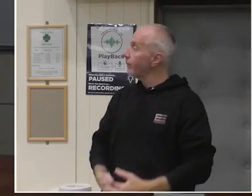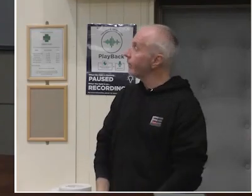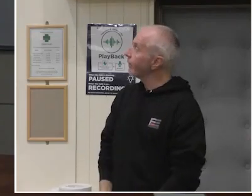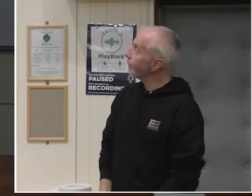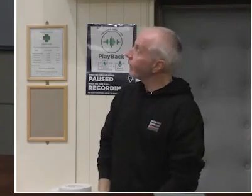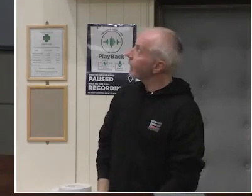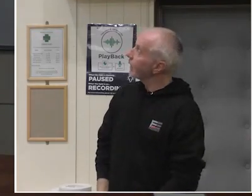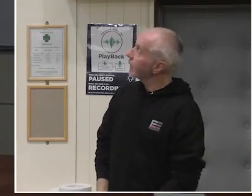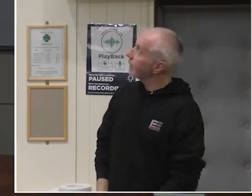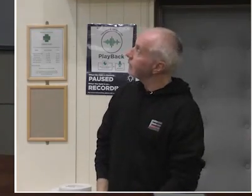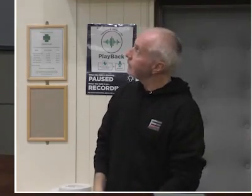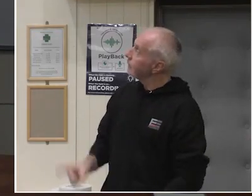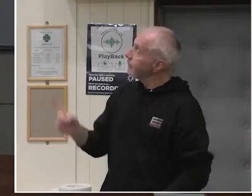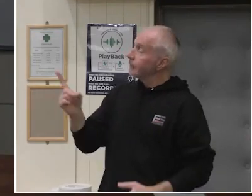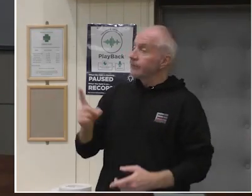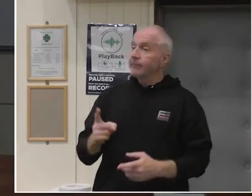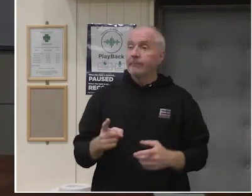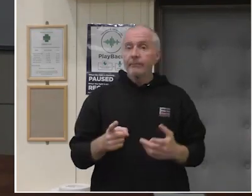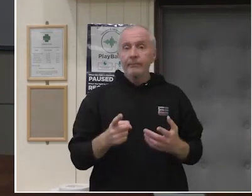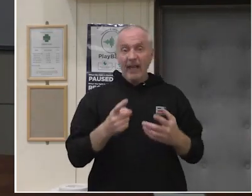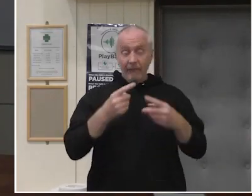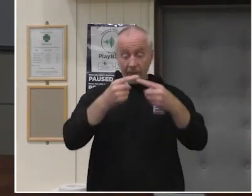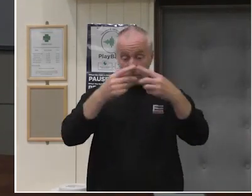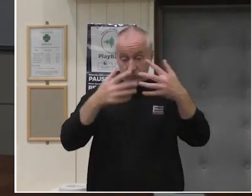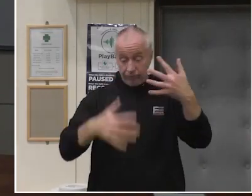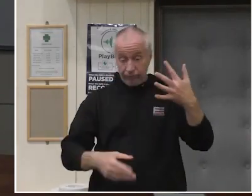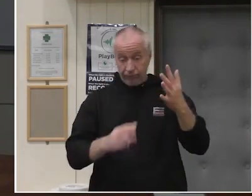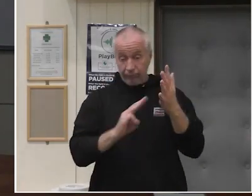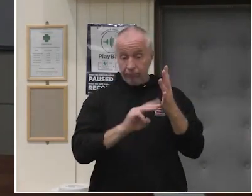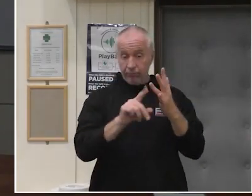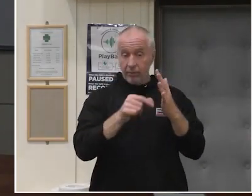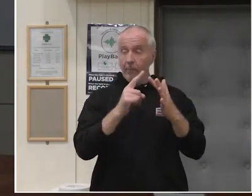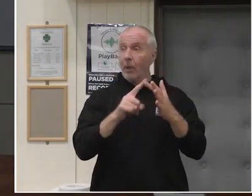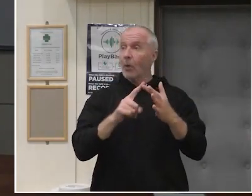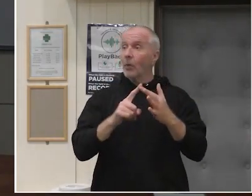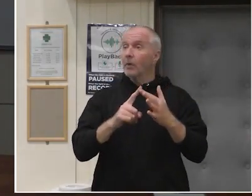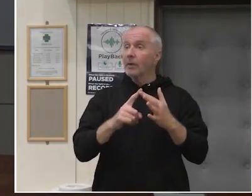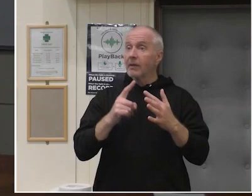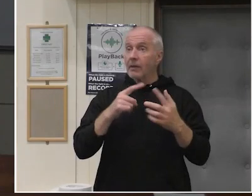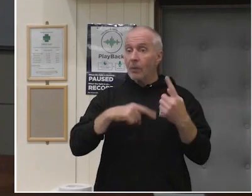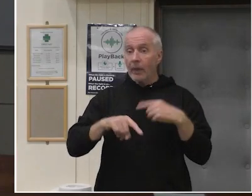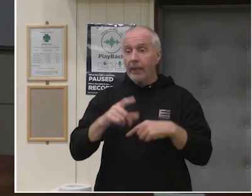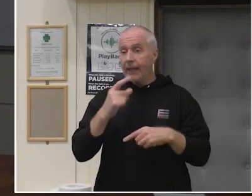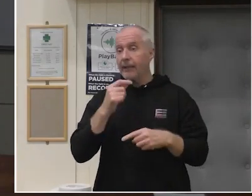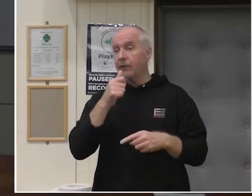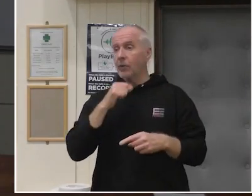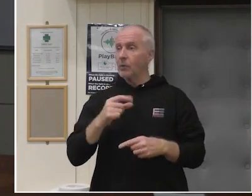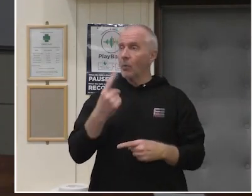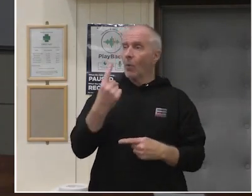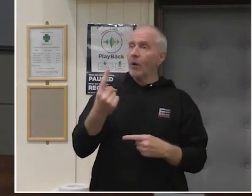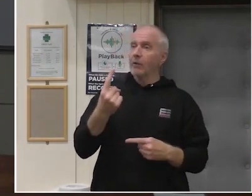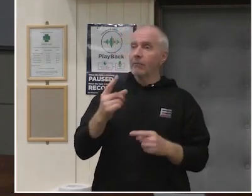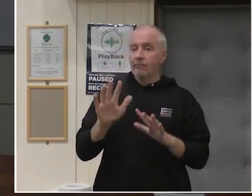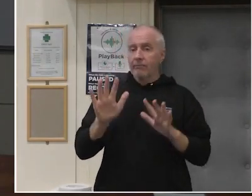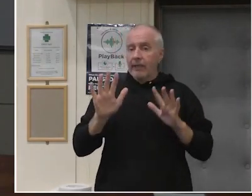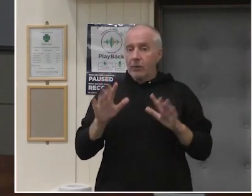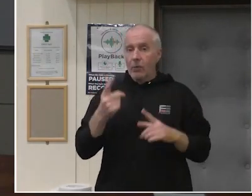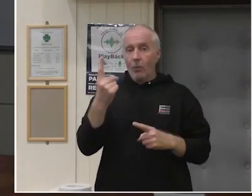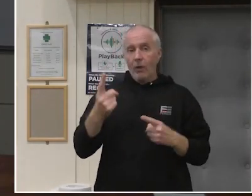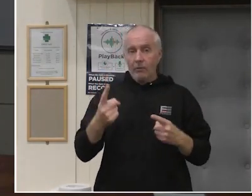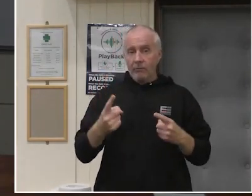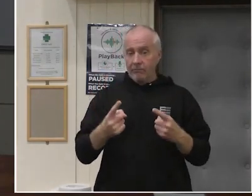And there's only one of them we can use. The rest are ineffective for our purposes.